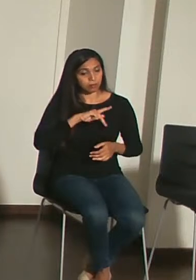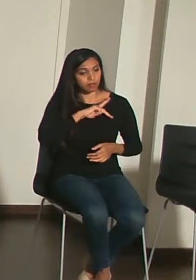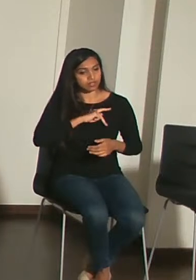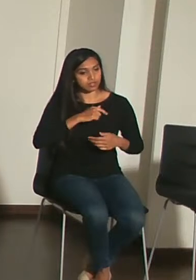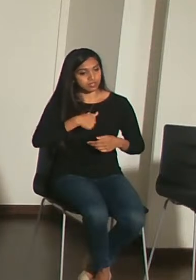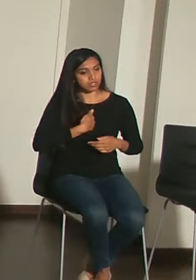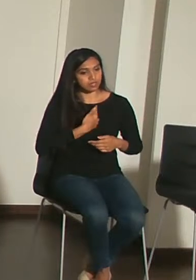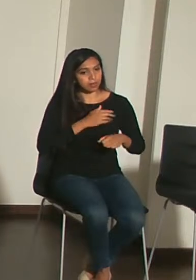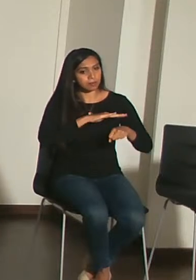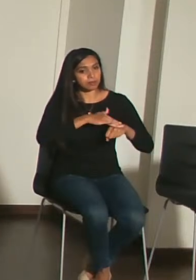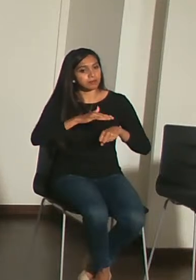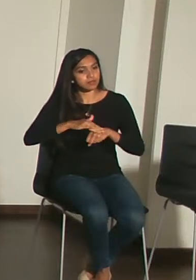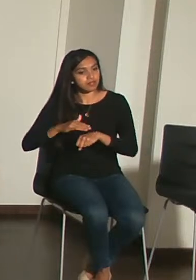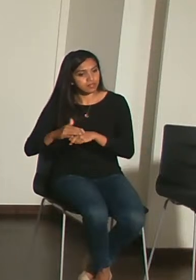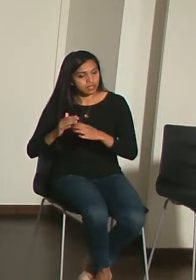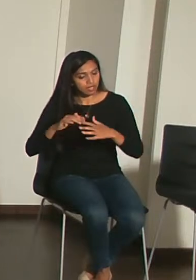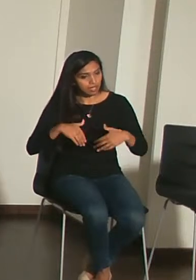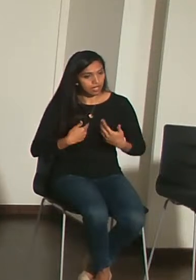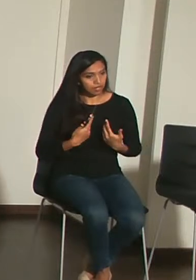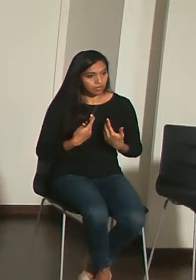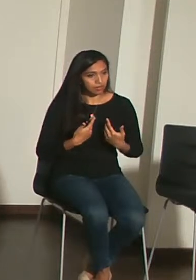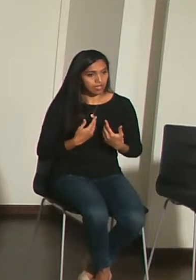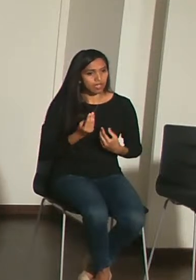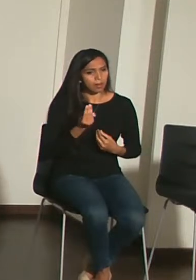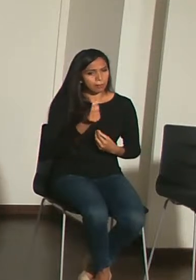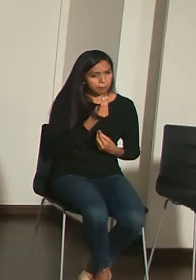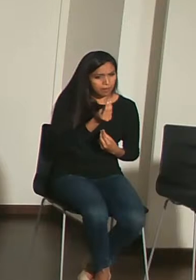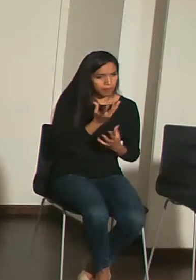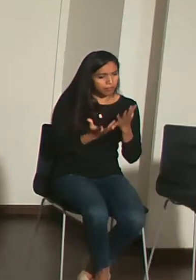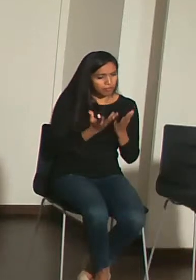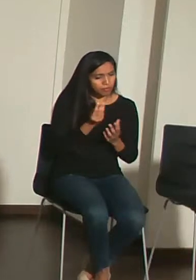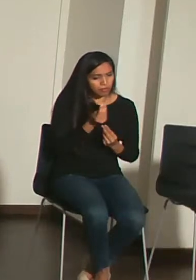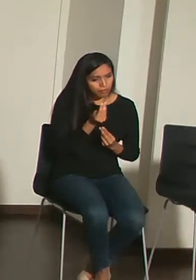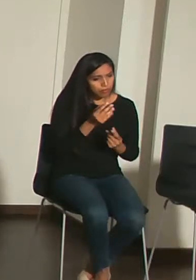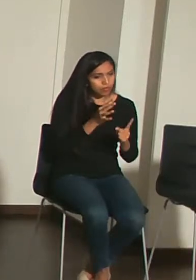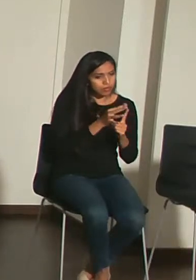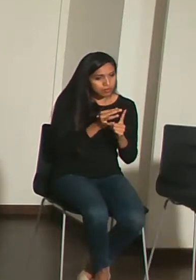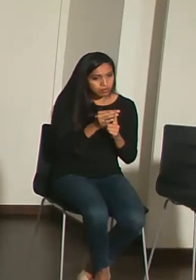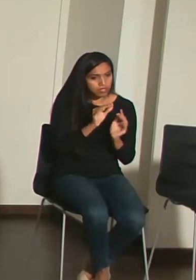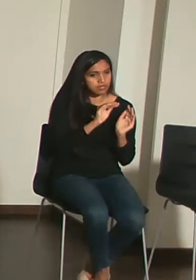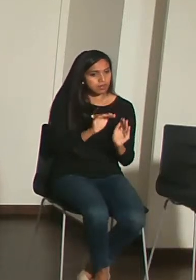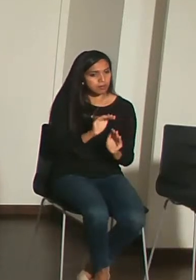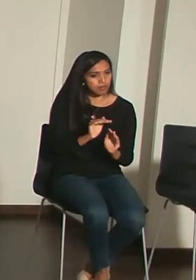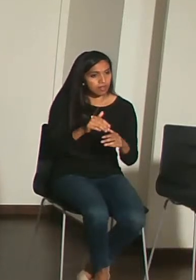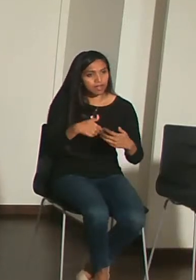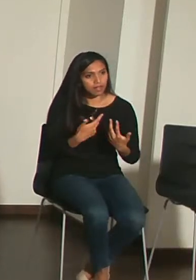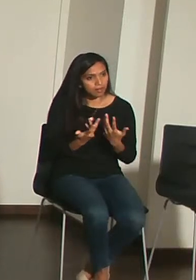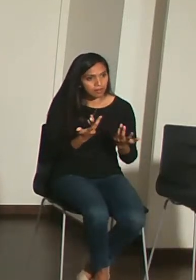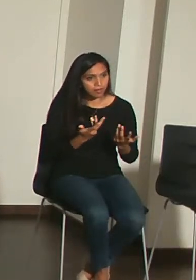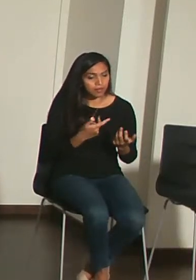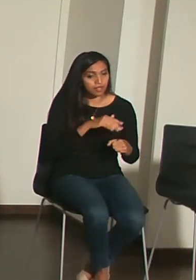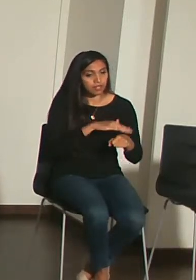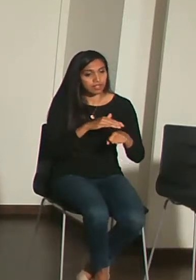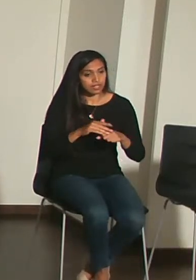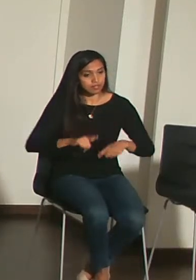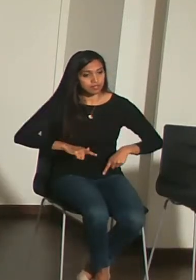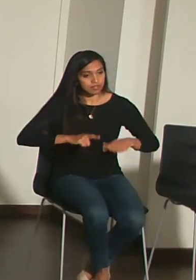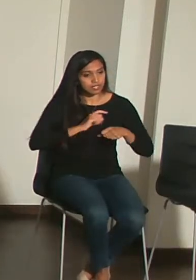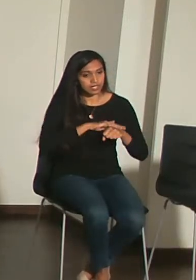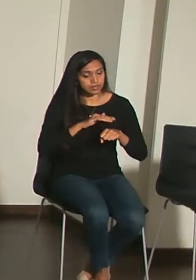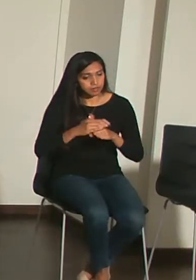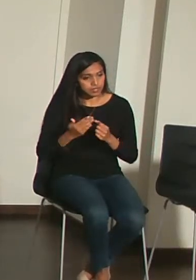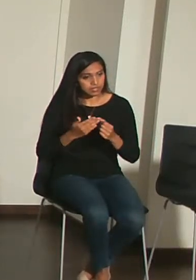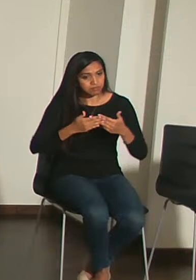how these residues become signifiers in some way of something that's taking place, or something that's been experienced, and how that carries